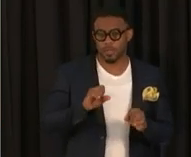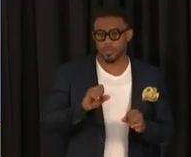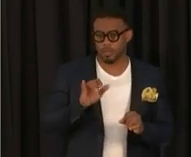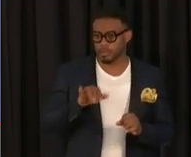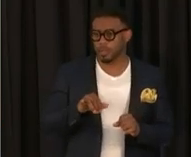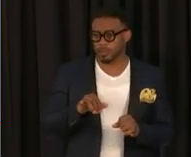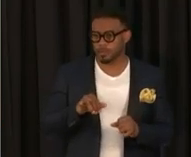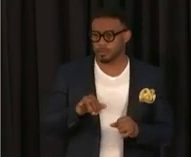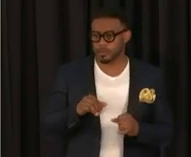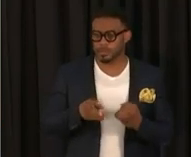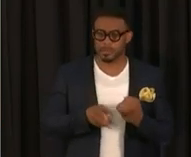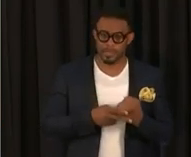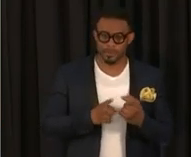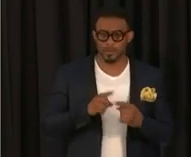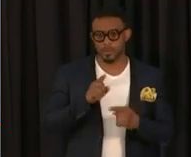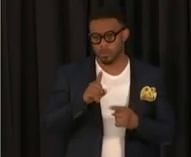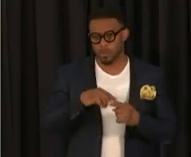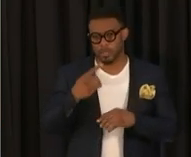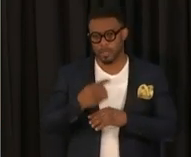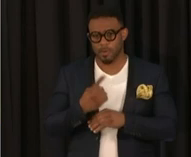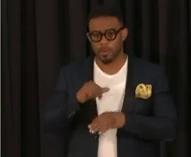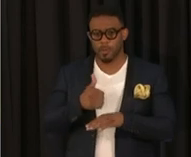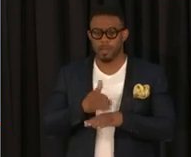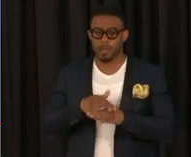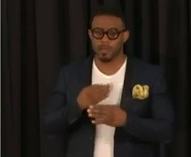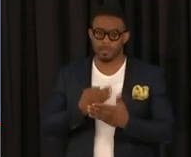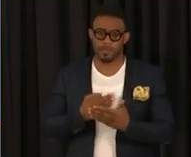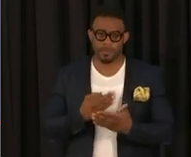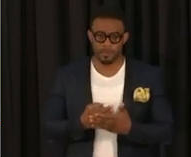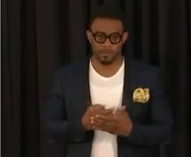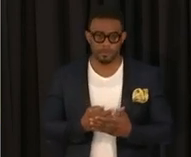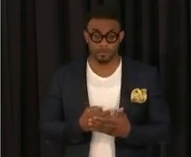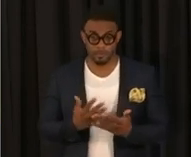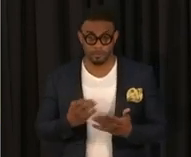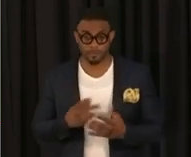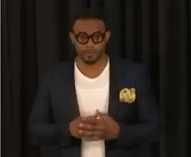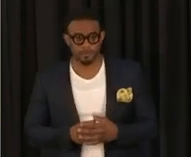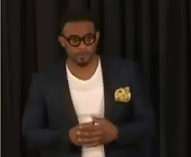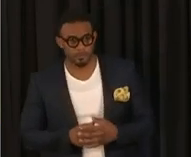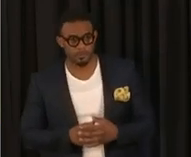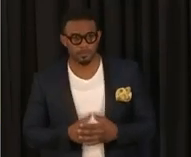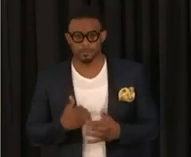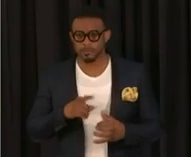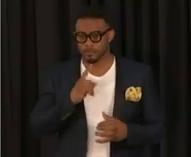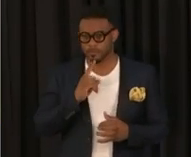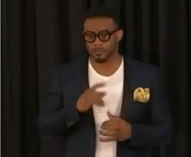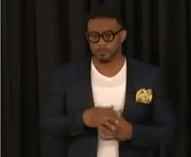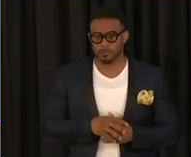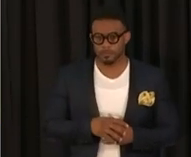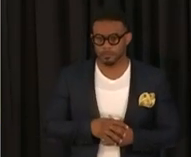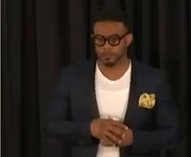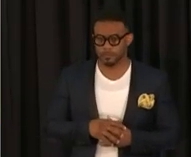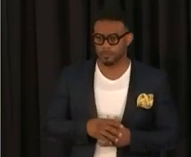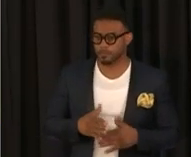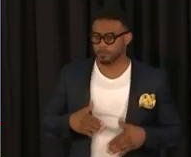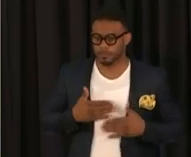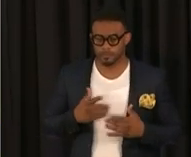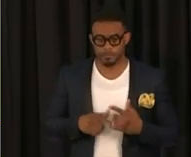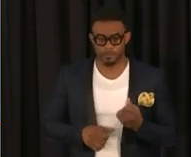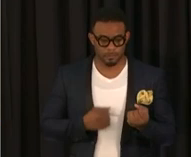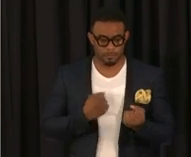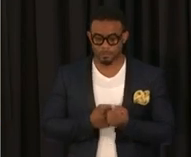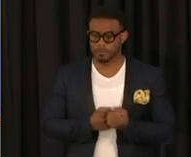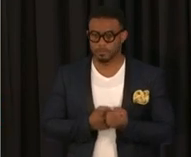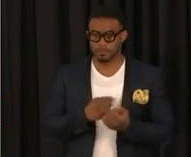that, you know, that's a savings to you on day one based on the financing that the Green Bank can provide. And we are, you know, we're happy